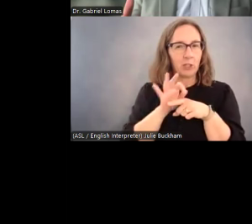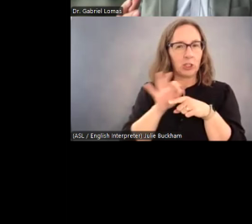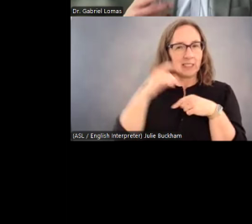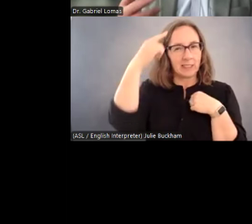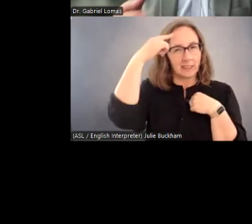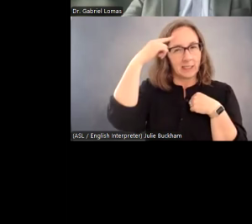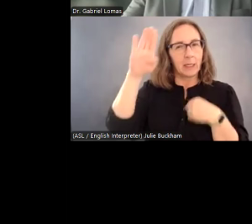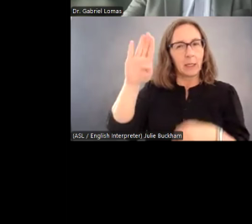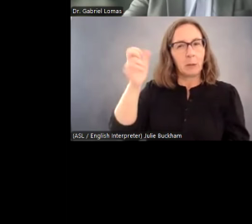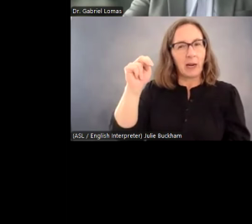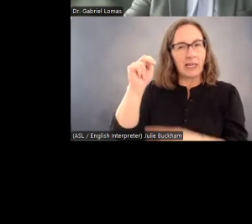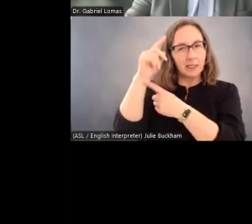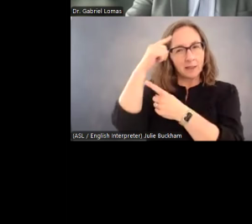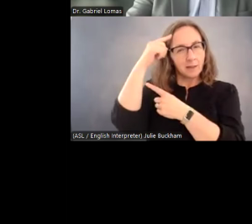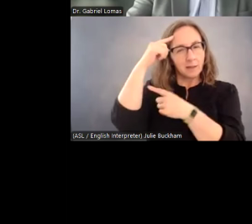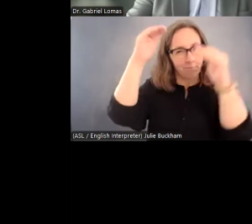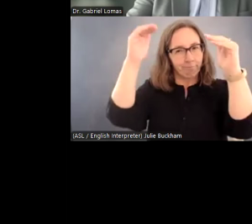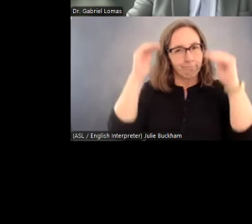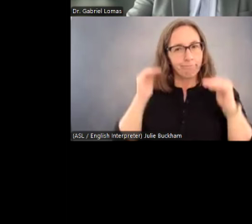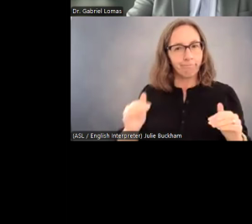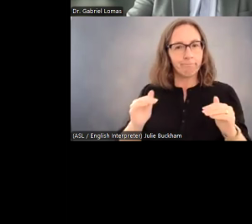brainstem drives.